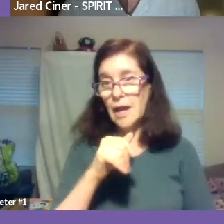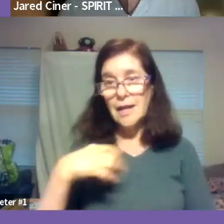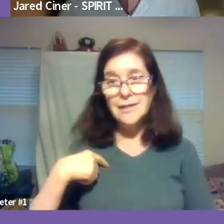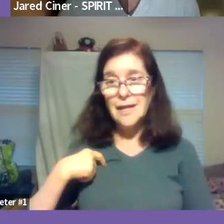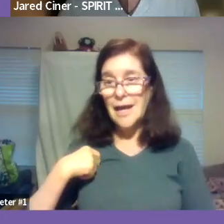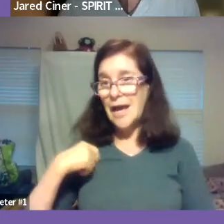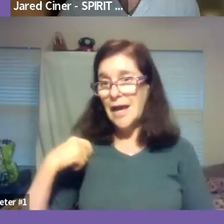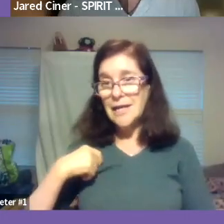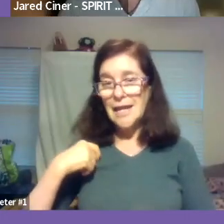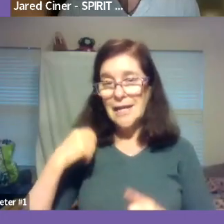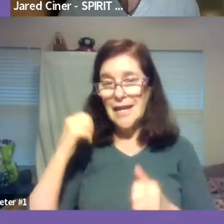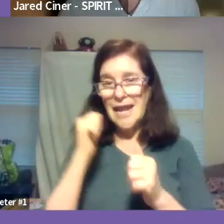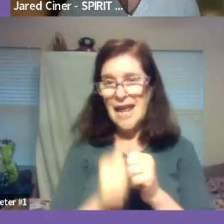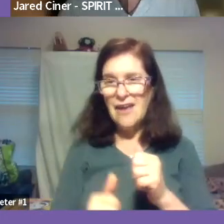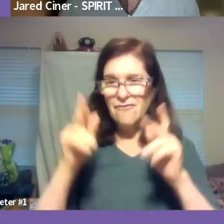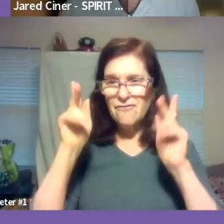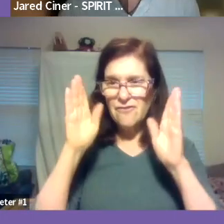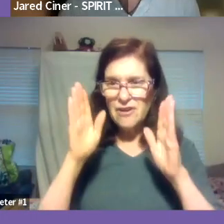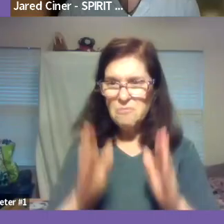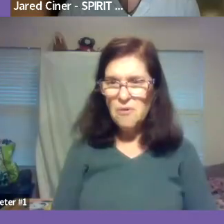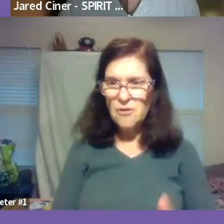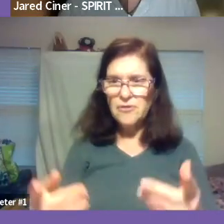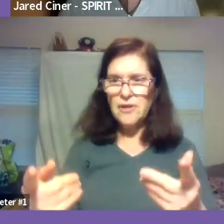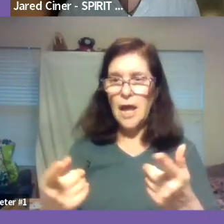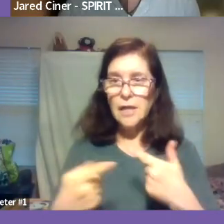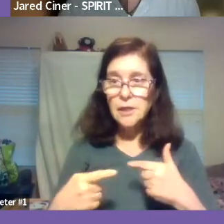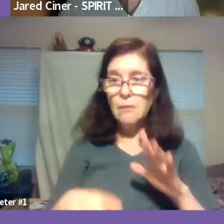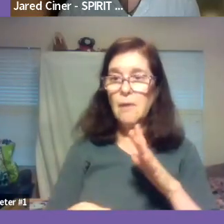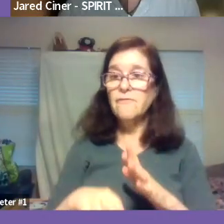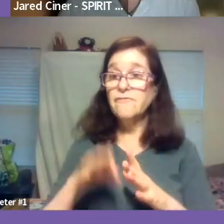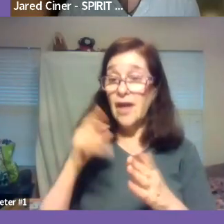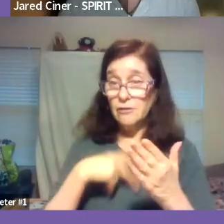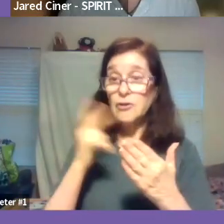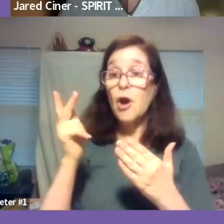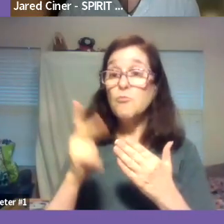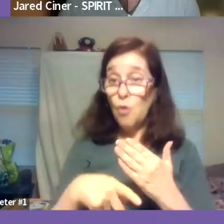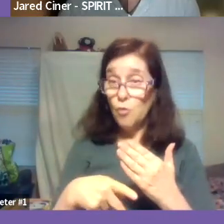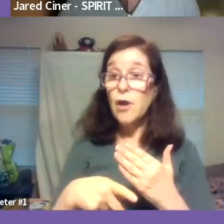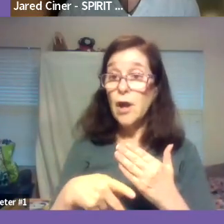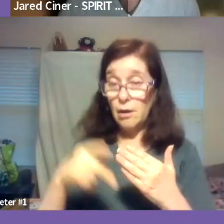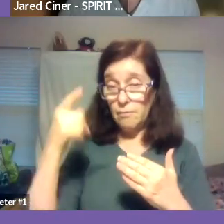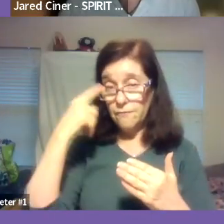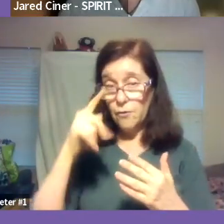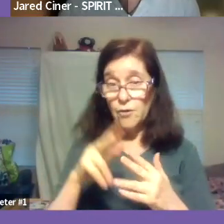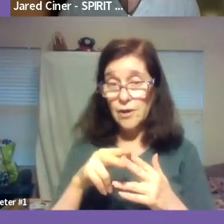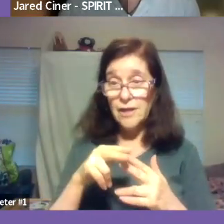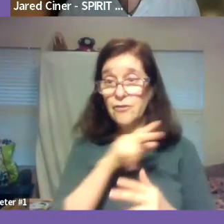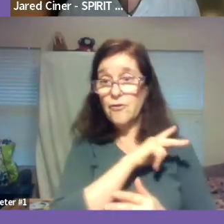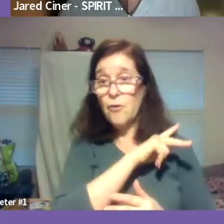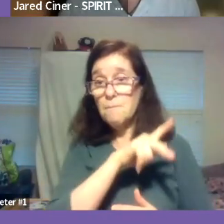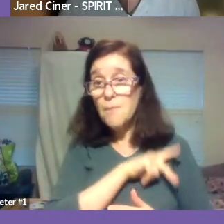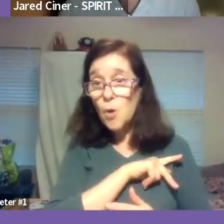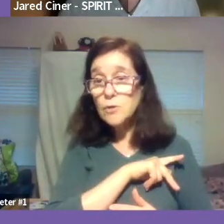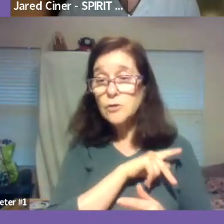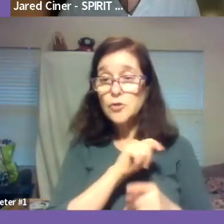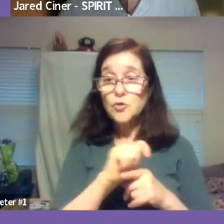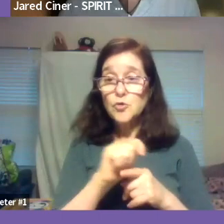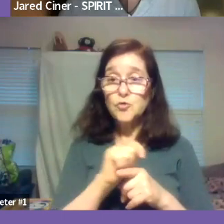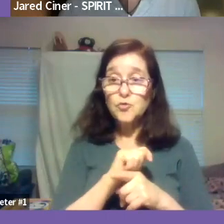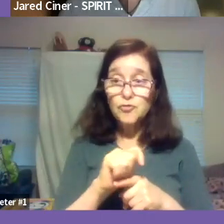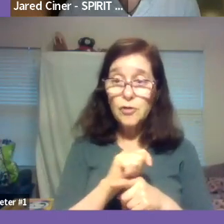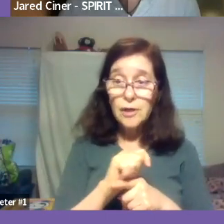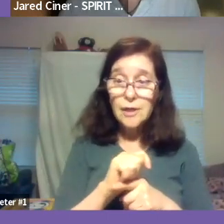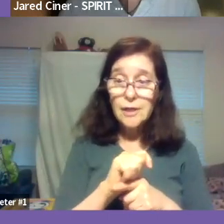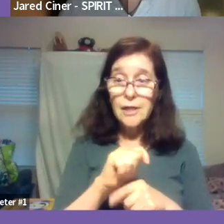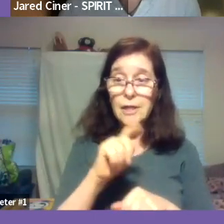candidate. Every single person who has come to our gym, we have found a program for them, whether it be personal training or working